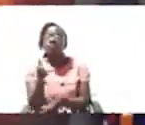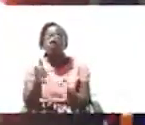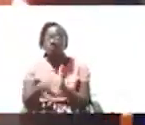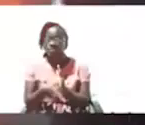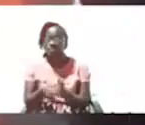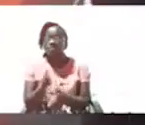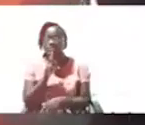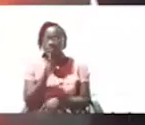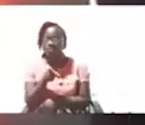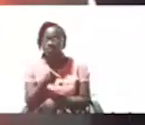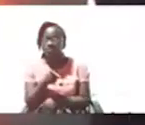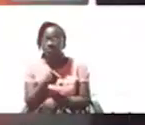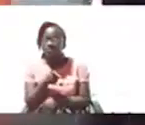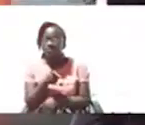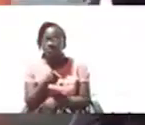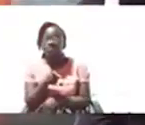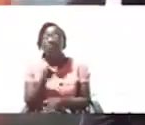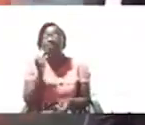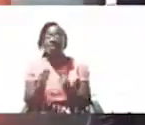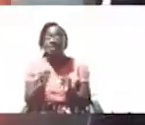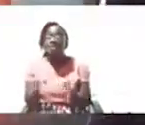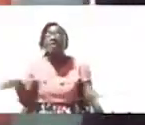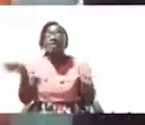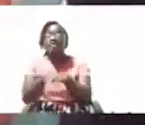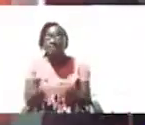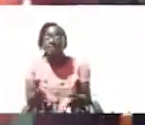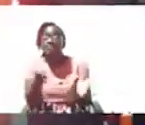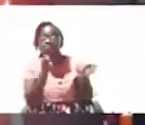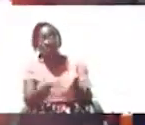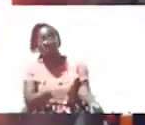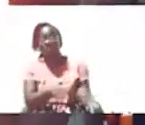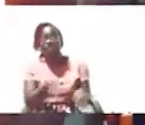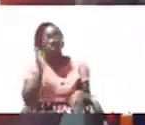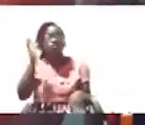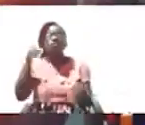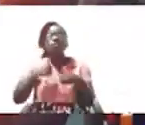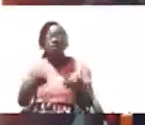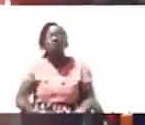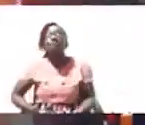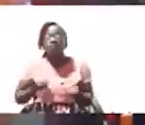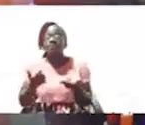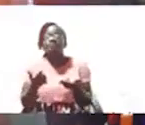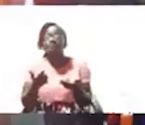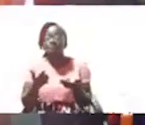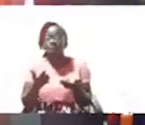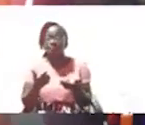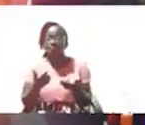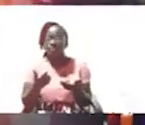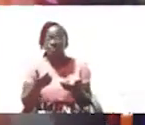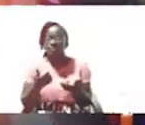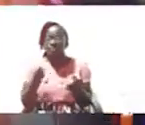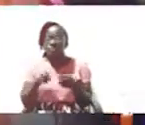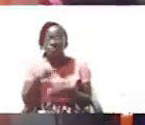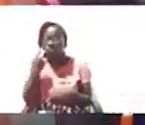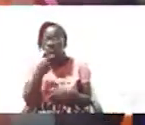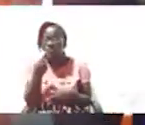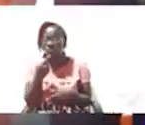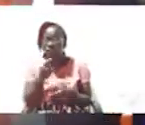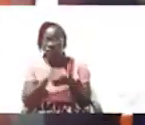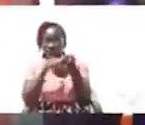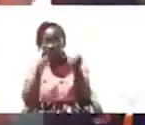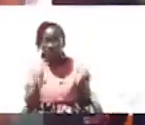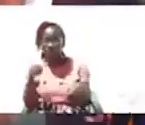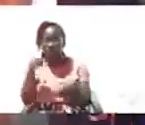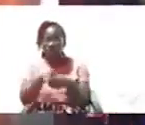said, even if he dies, he will rise again. Whoever believes in me, he